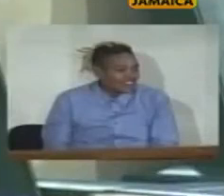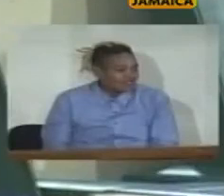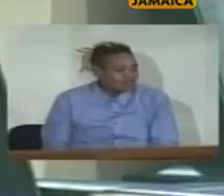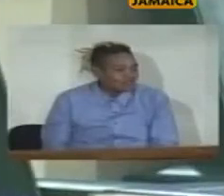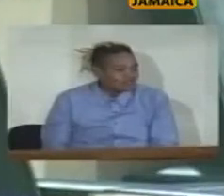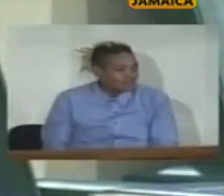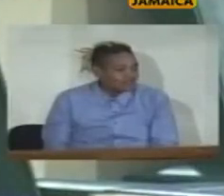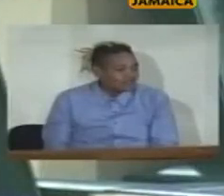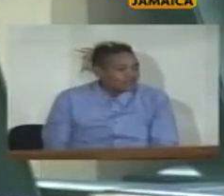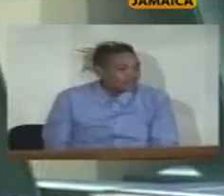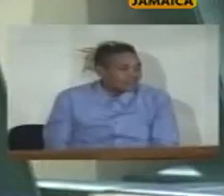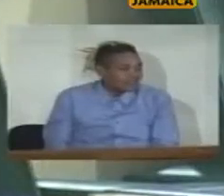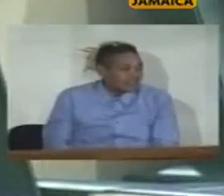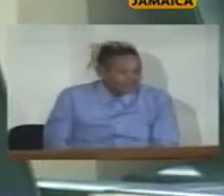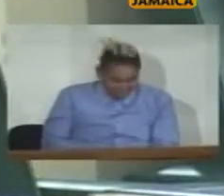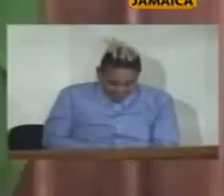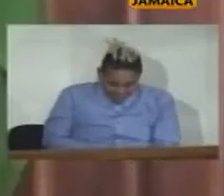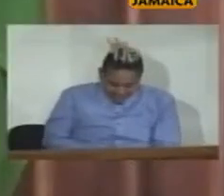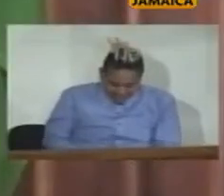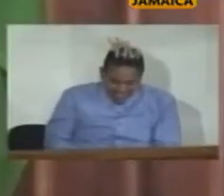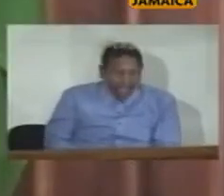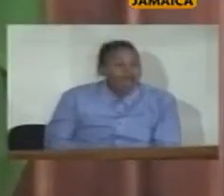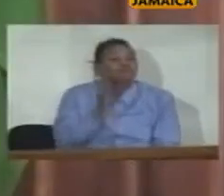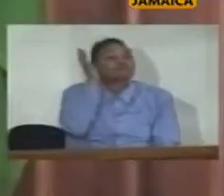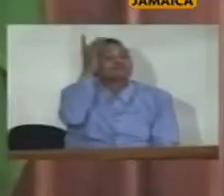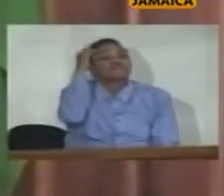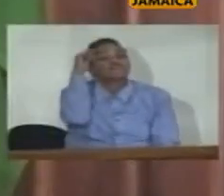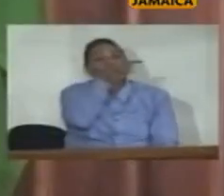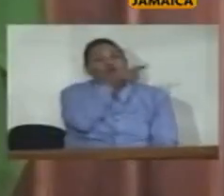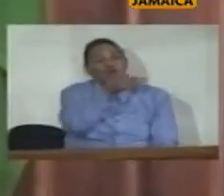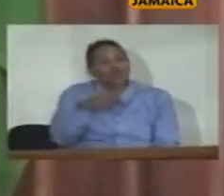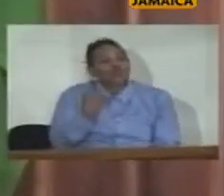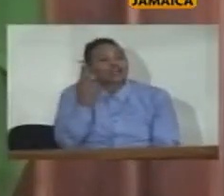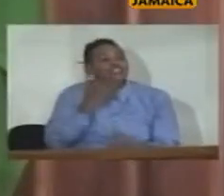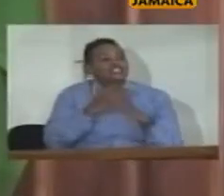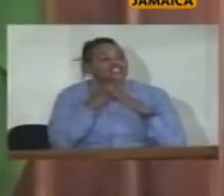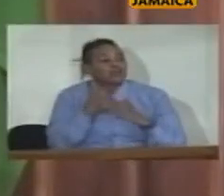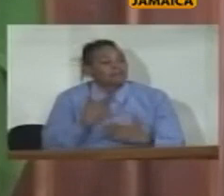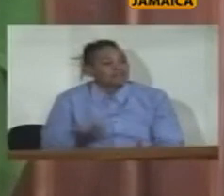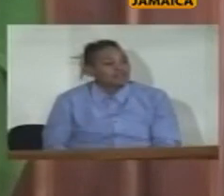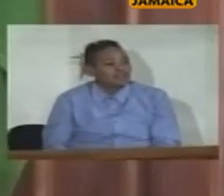I am speaking on your behalf, and you get up to disturb me.